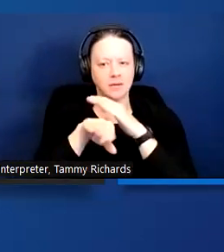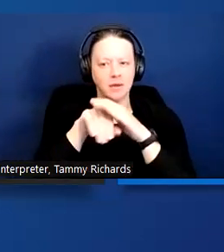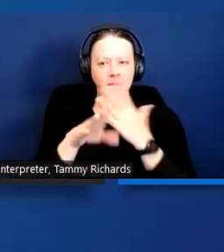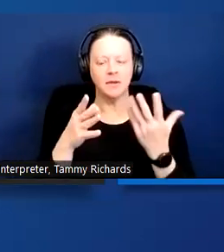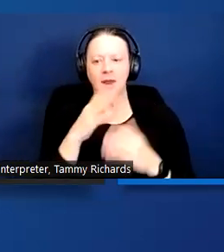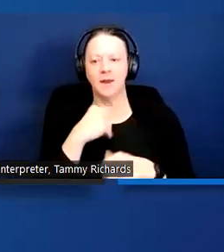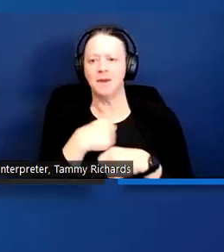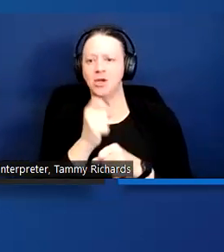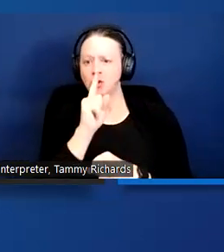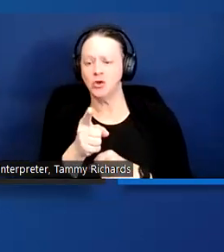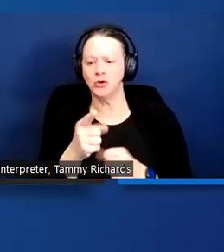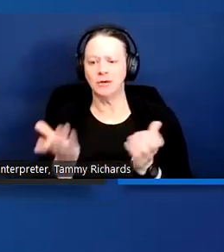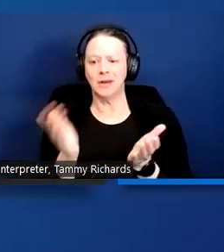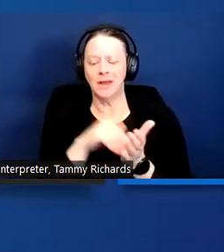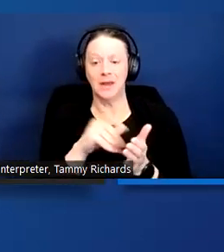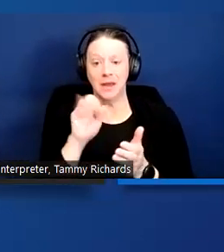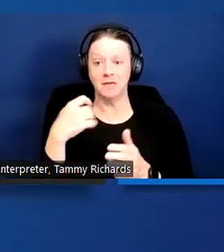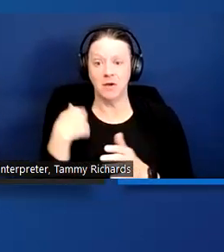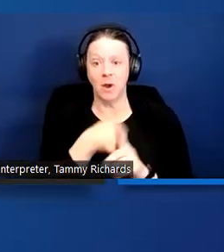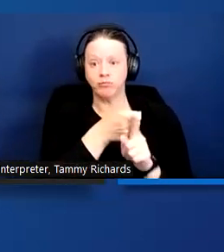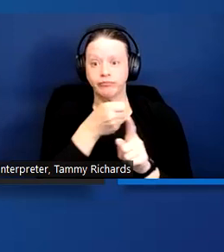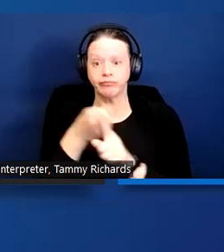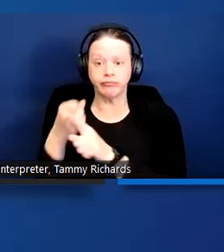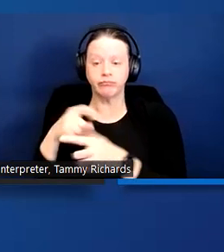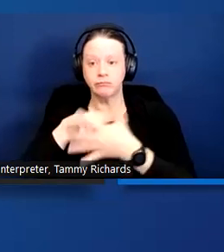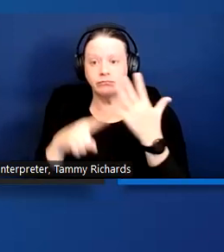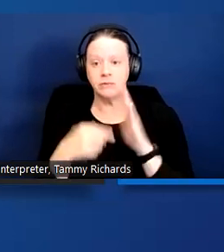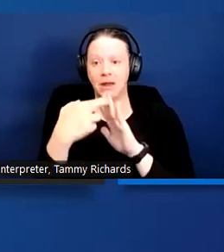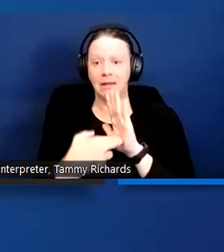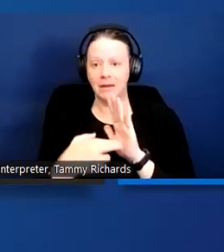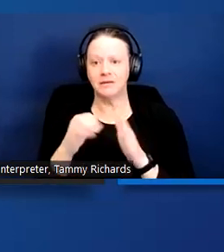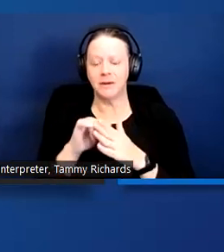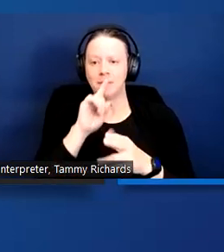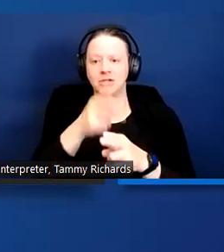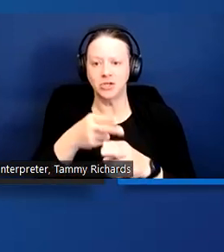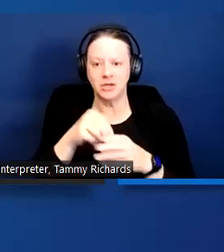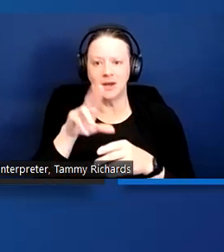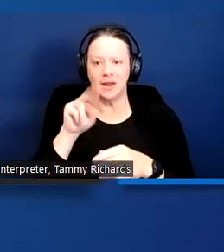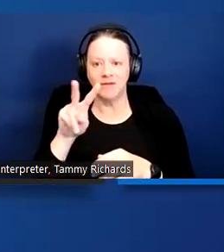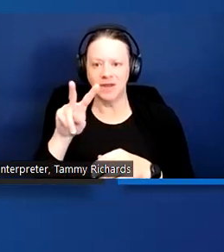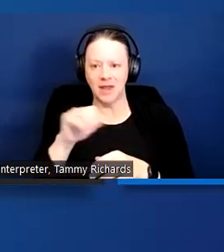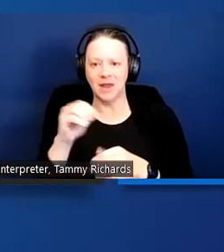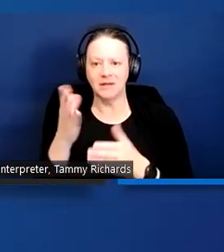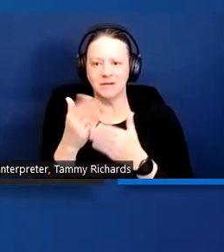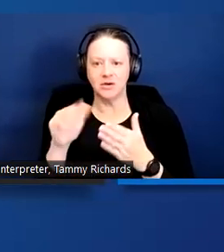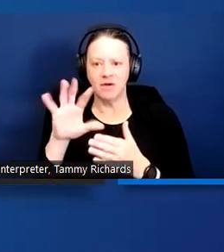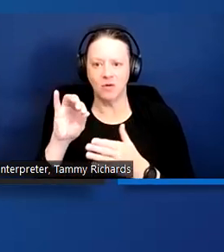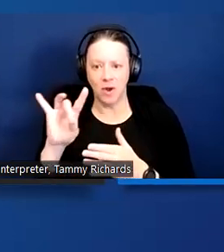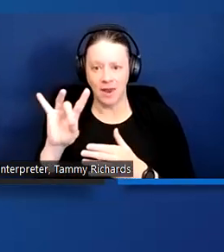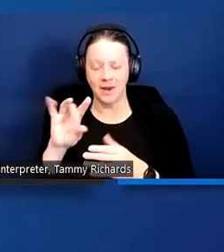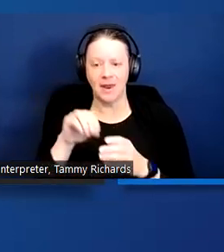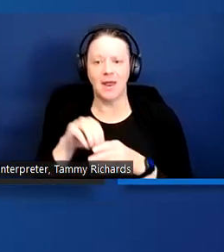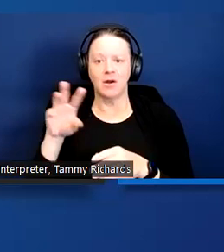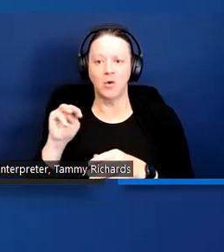and making sure that, again, if we hit those guidelines that are mentioned in the NVA and Section 508 in